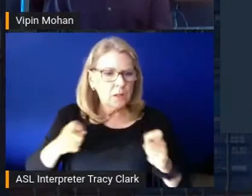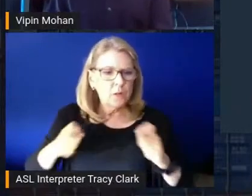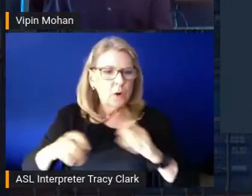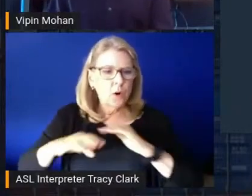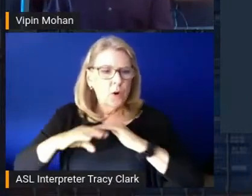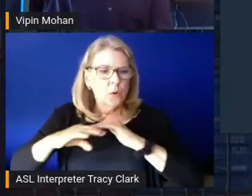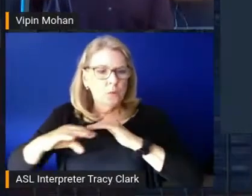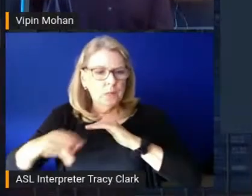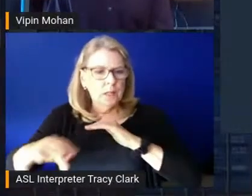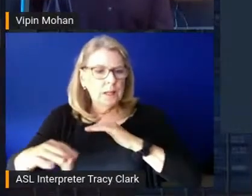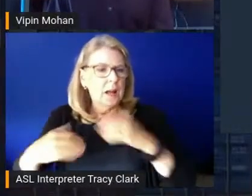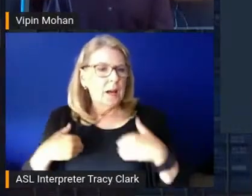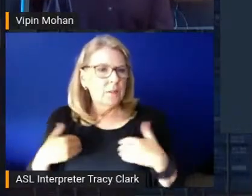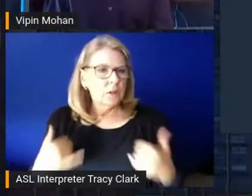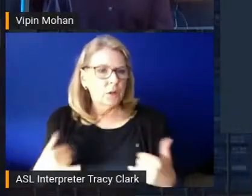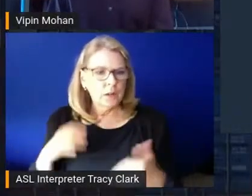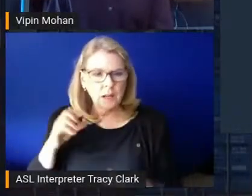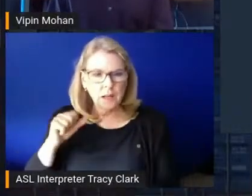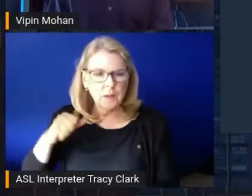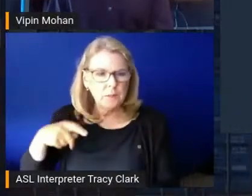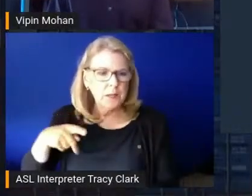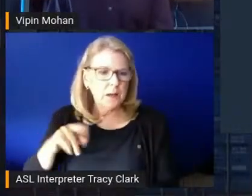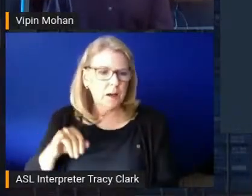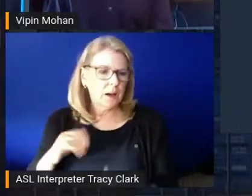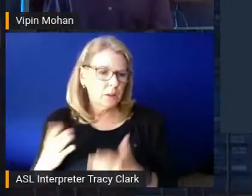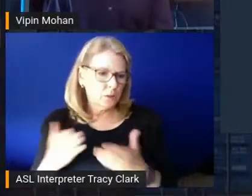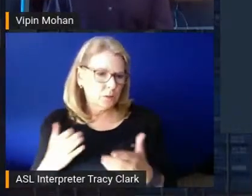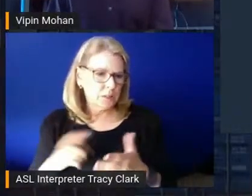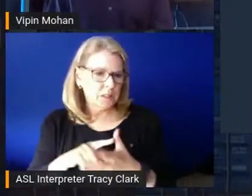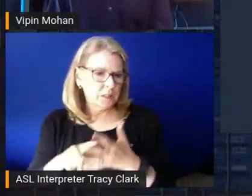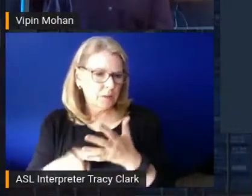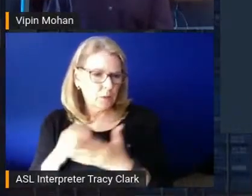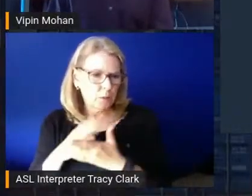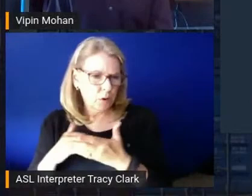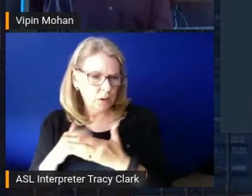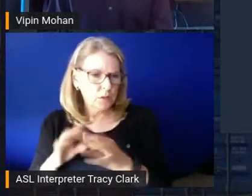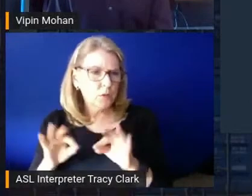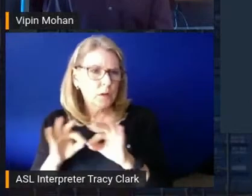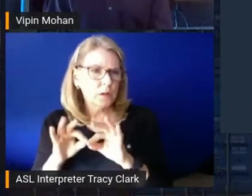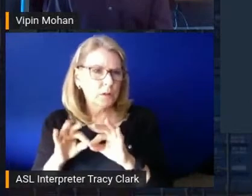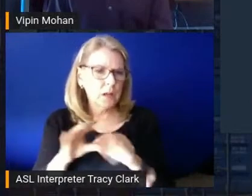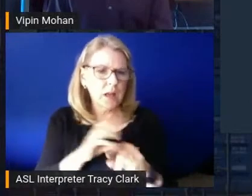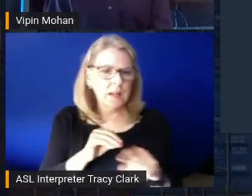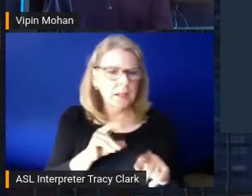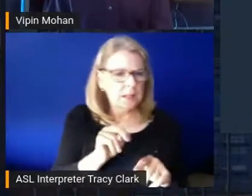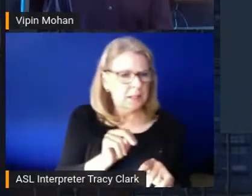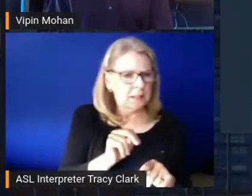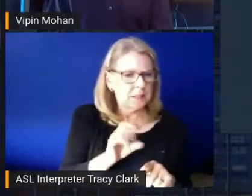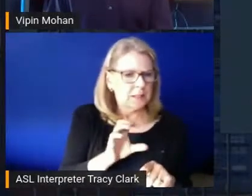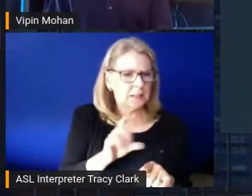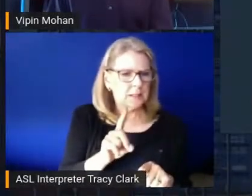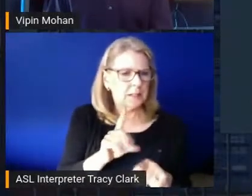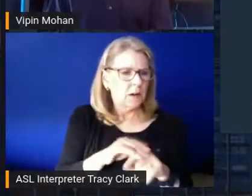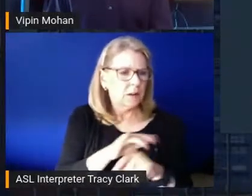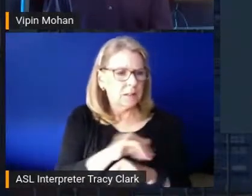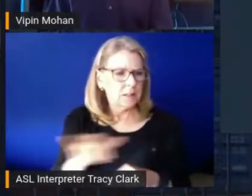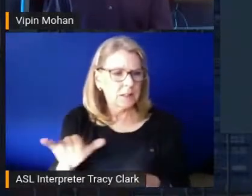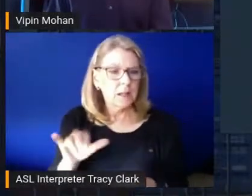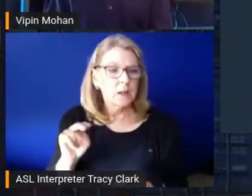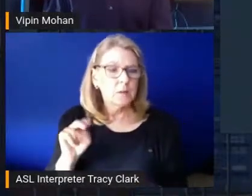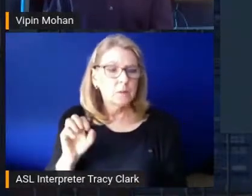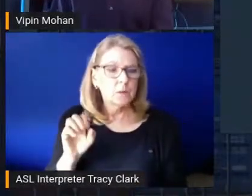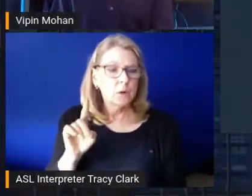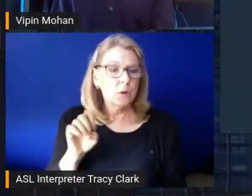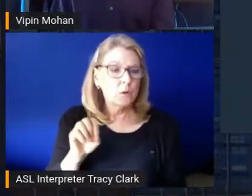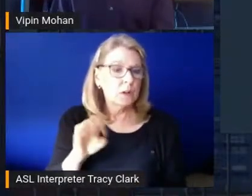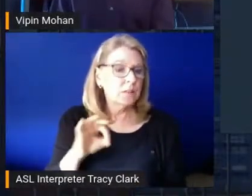API server, I have any parts that are critical for running the cluster and etcd on the same nodes. And if something starts hammering the